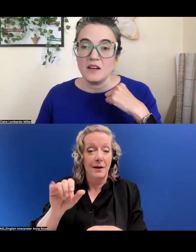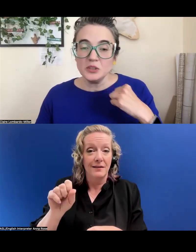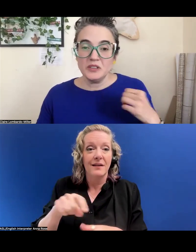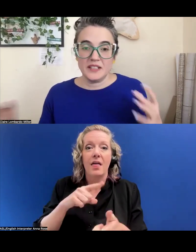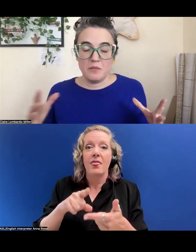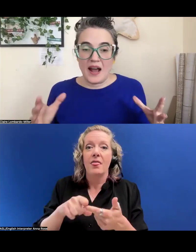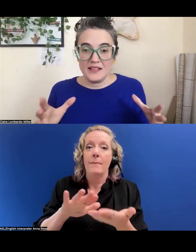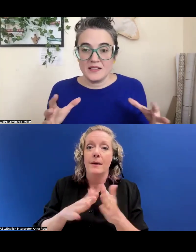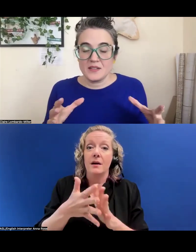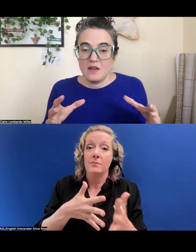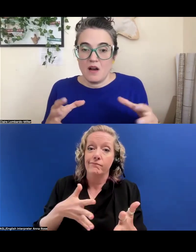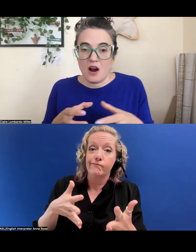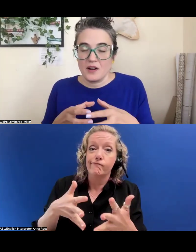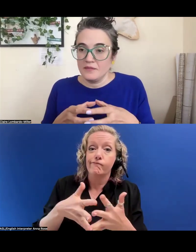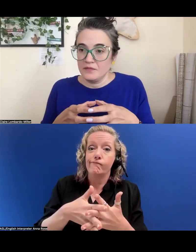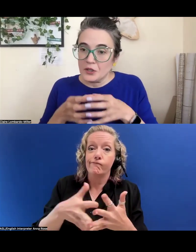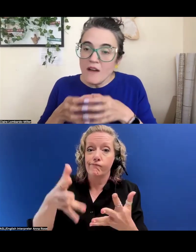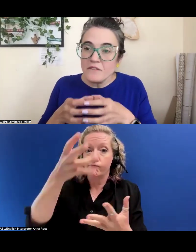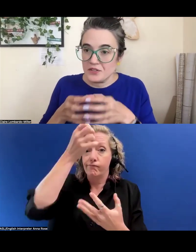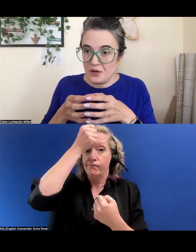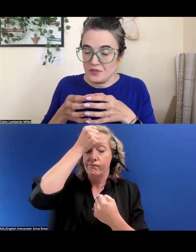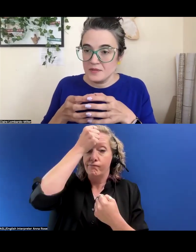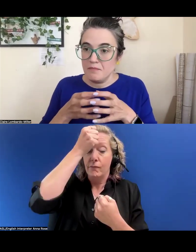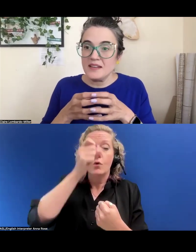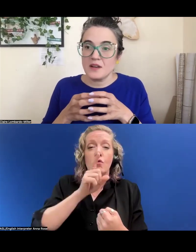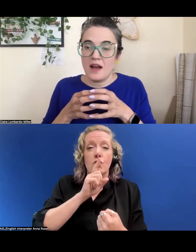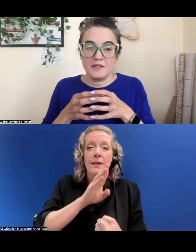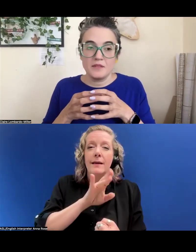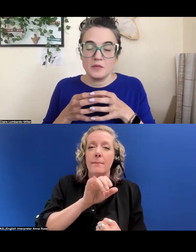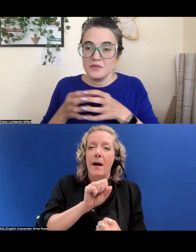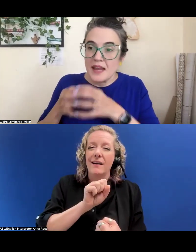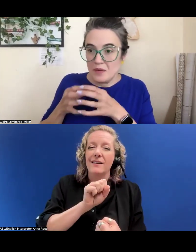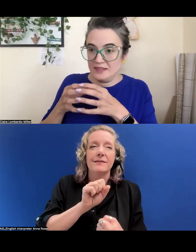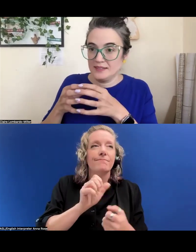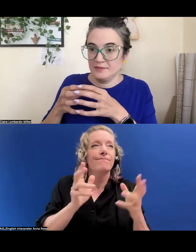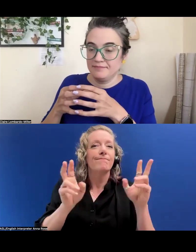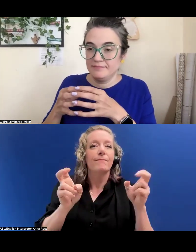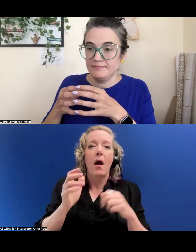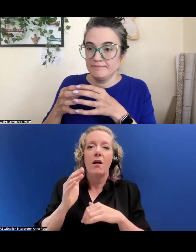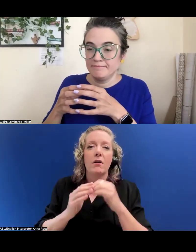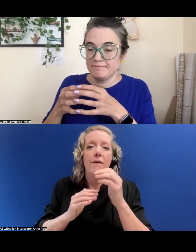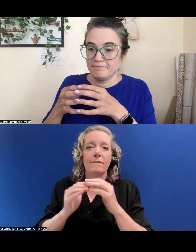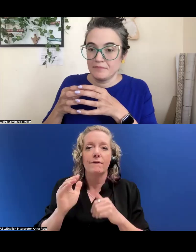And ultimately, biases are their comfort zones based on sameness.